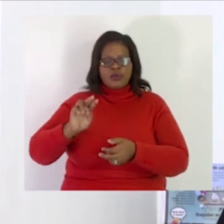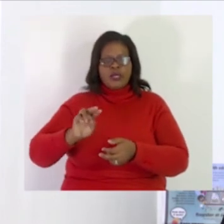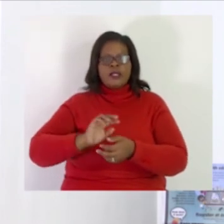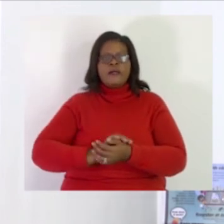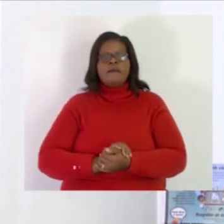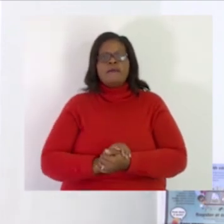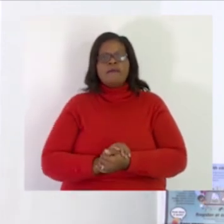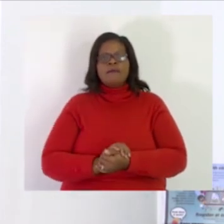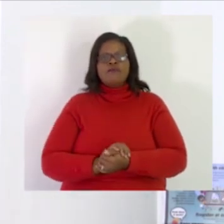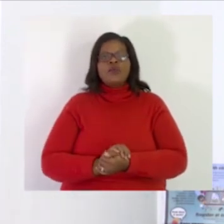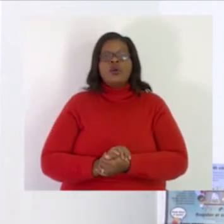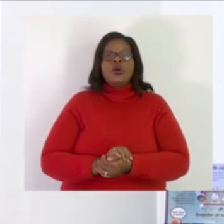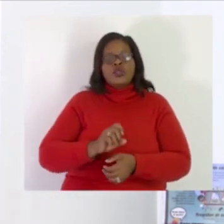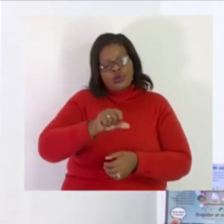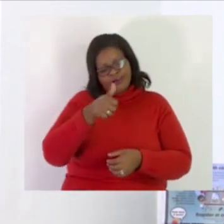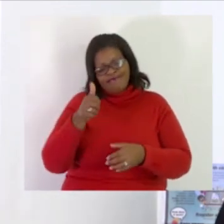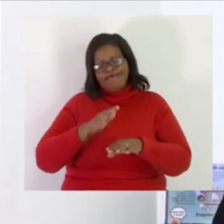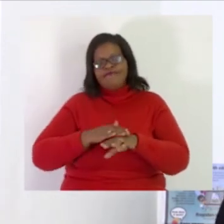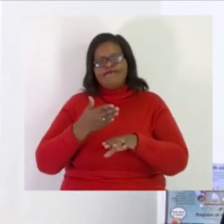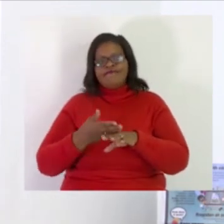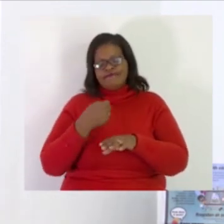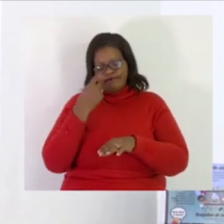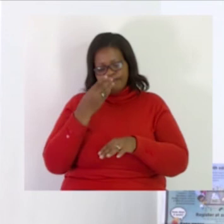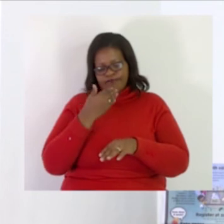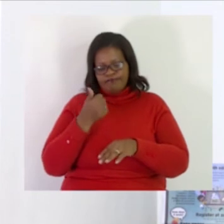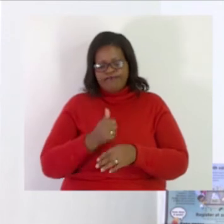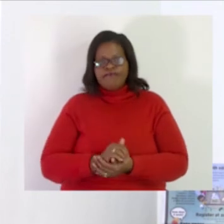For you to understand it much, much better.